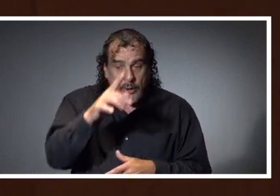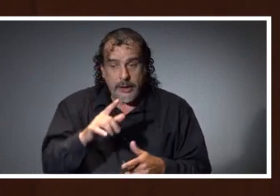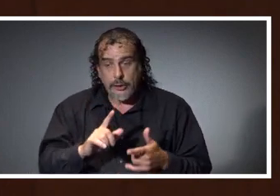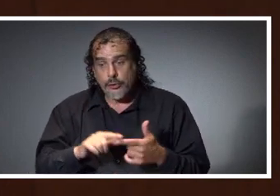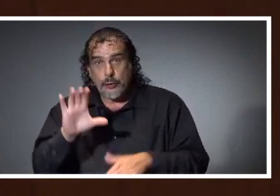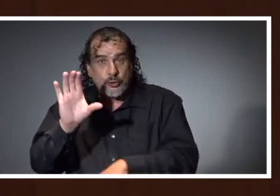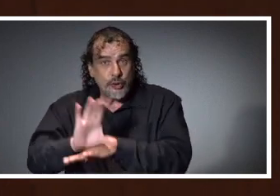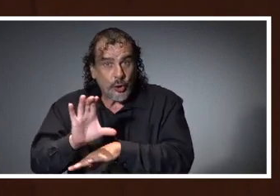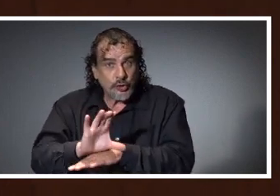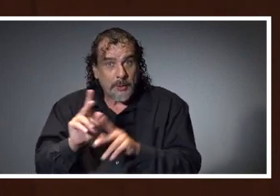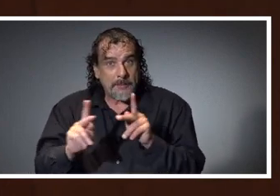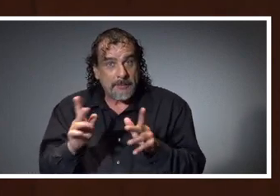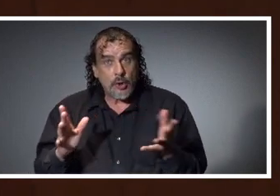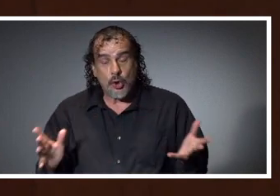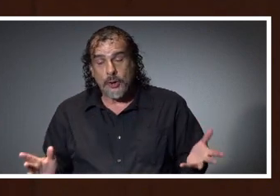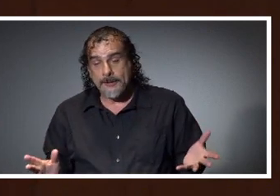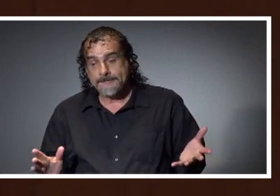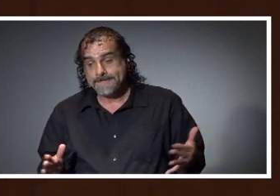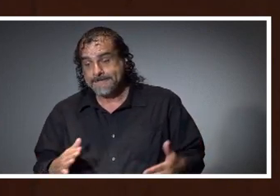is